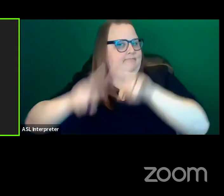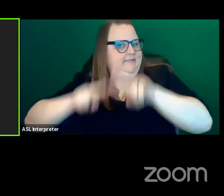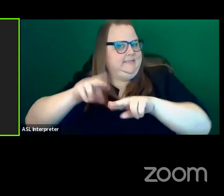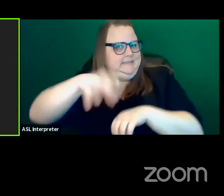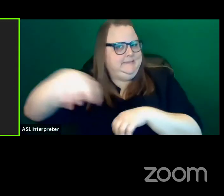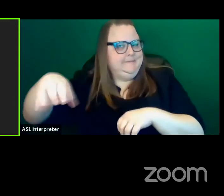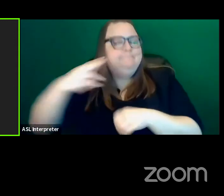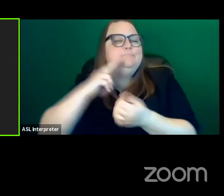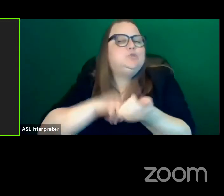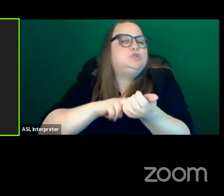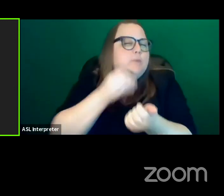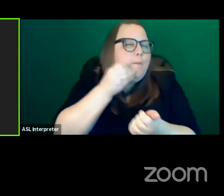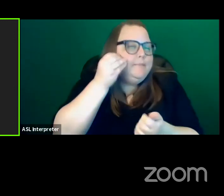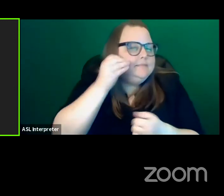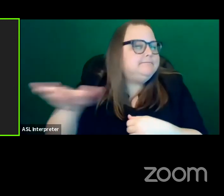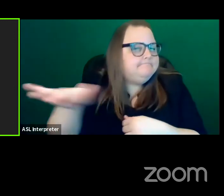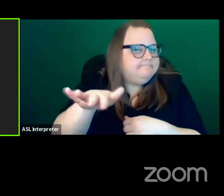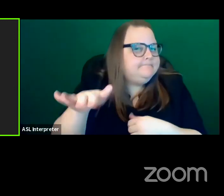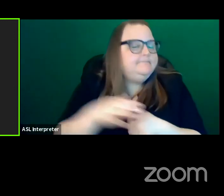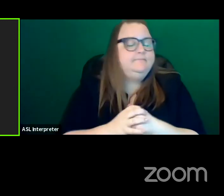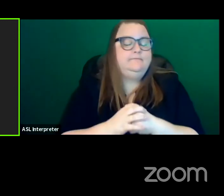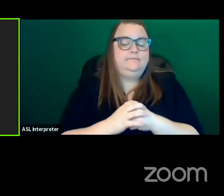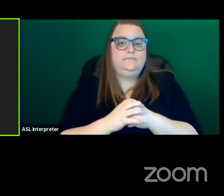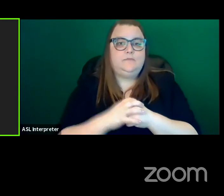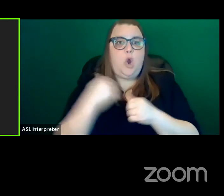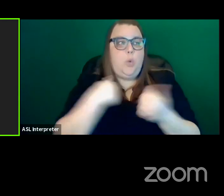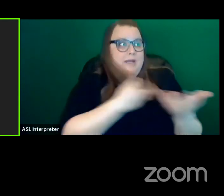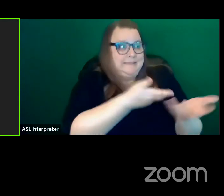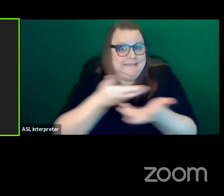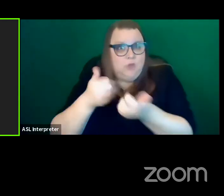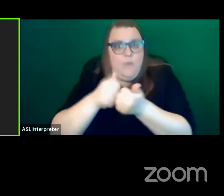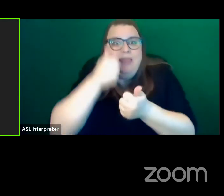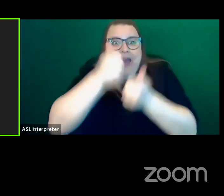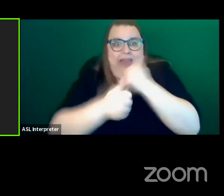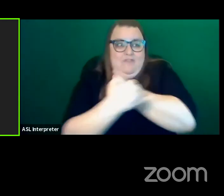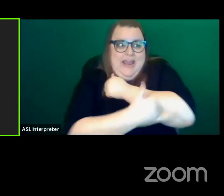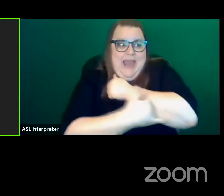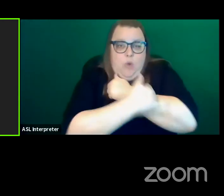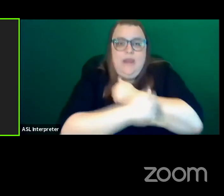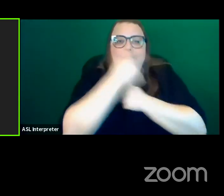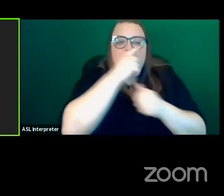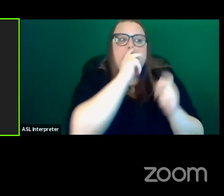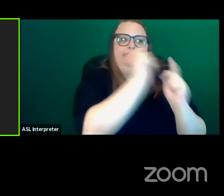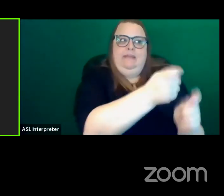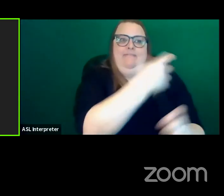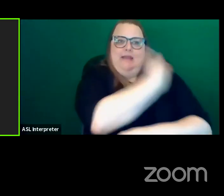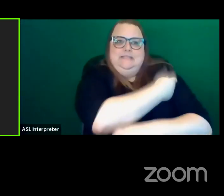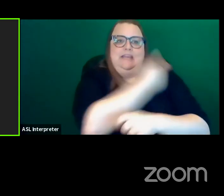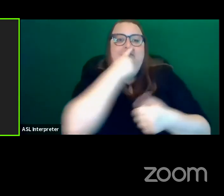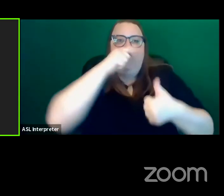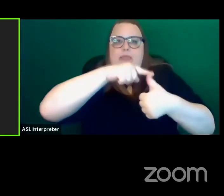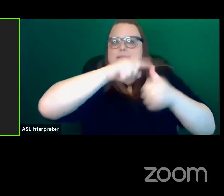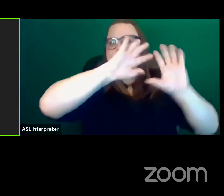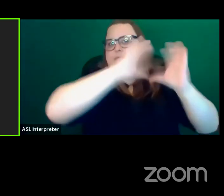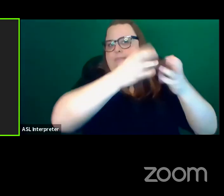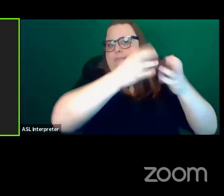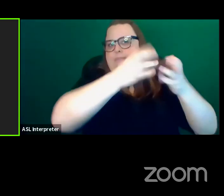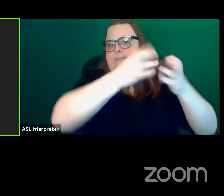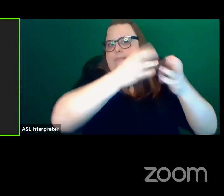all Nevada counties to finalize their plans to vaccinate their Tier 1 population. An important consideration